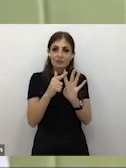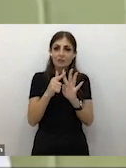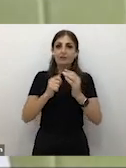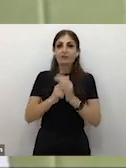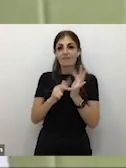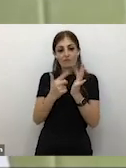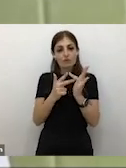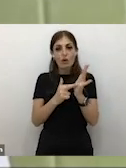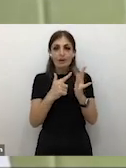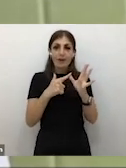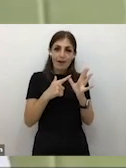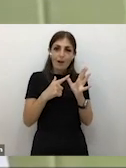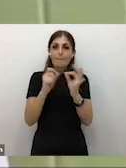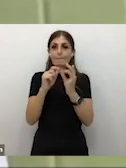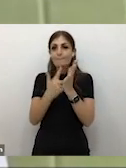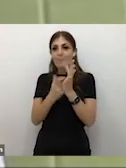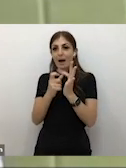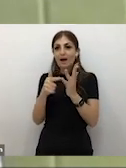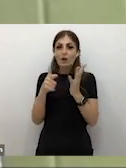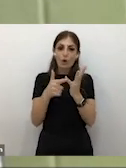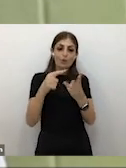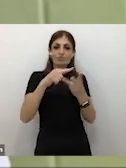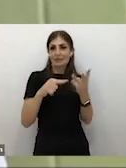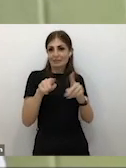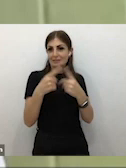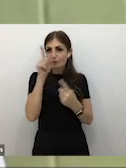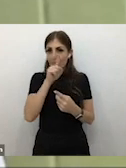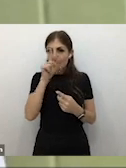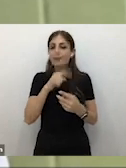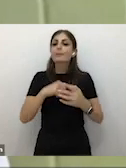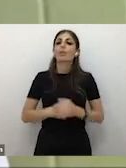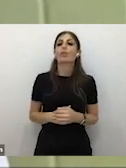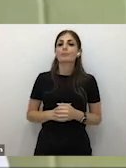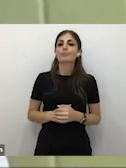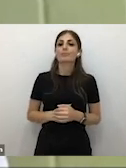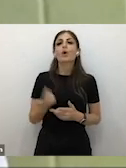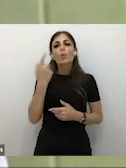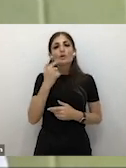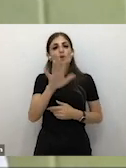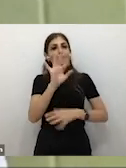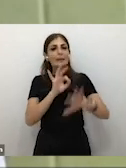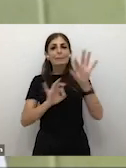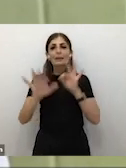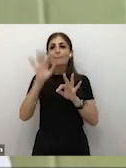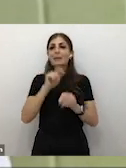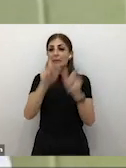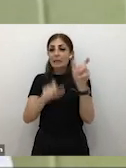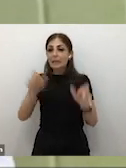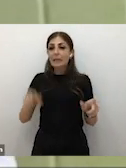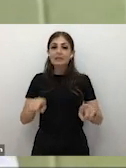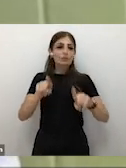Veronica Pardo. And we try to choose speakers and guests that come from all sorts of different experiences and